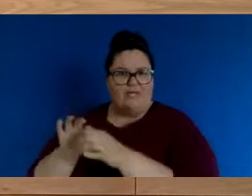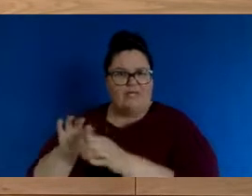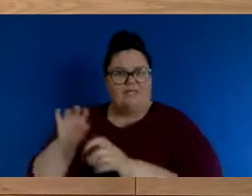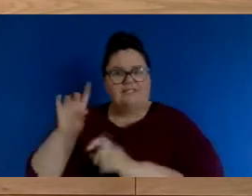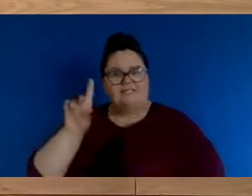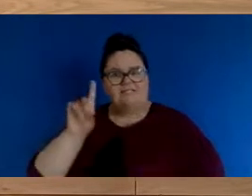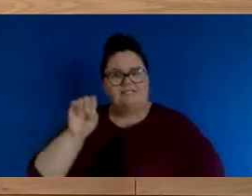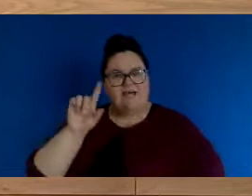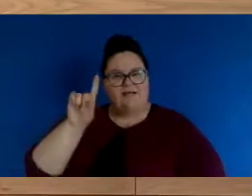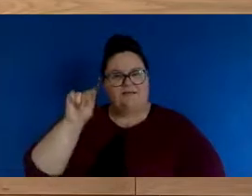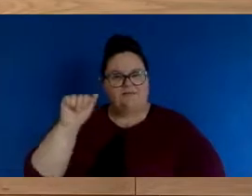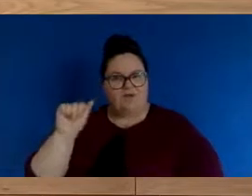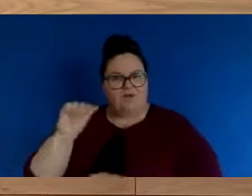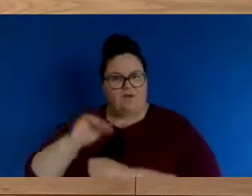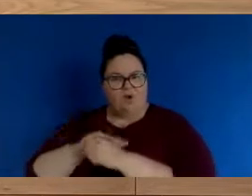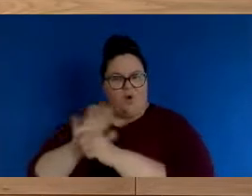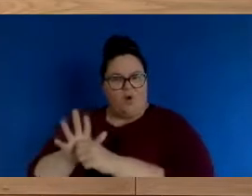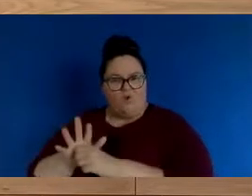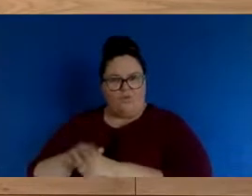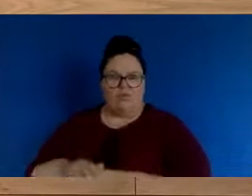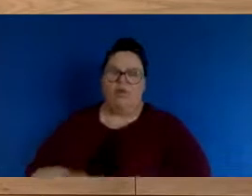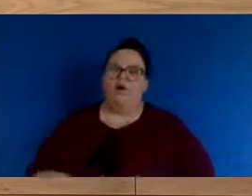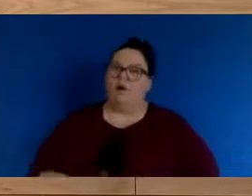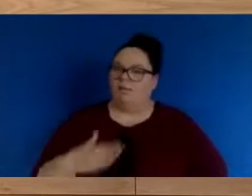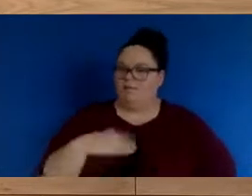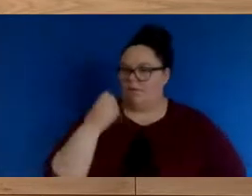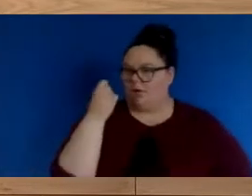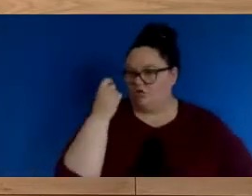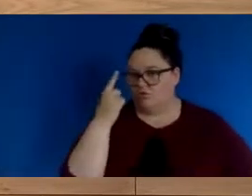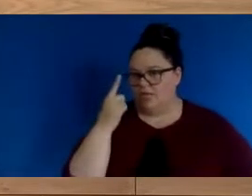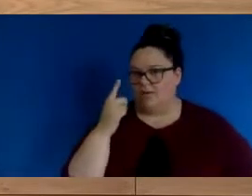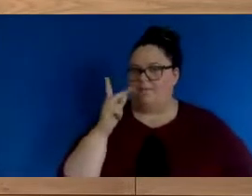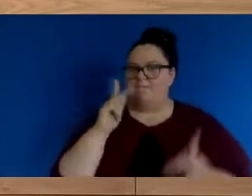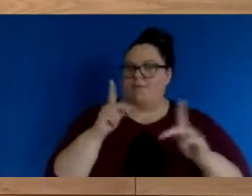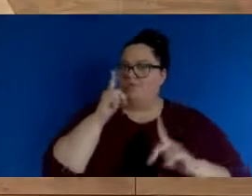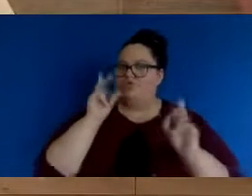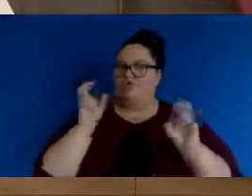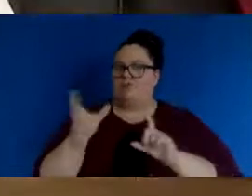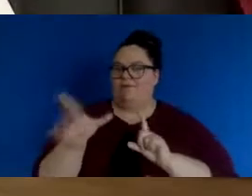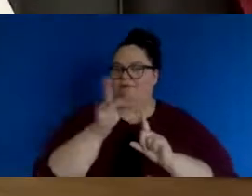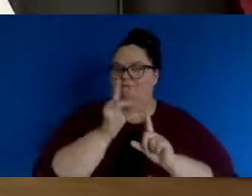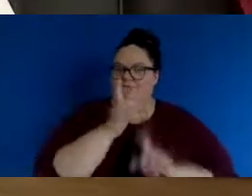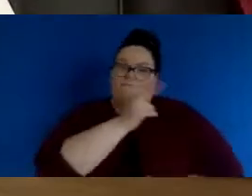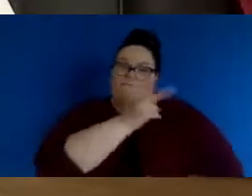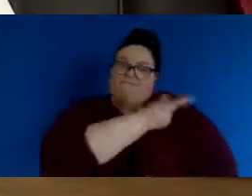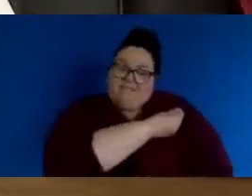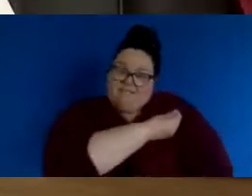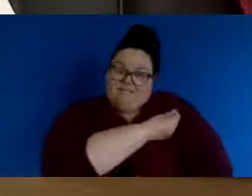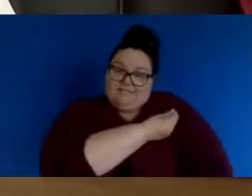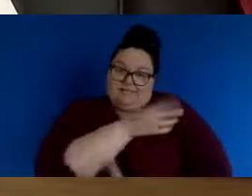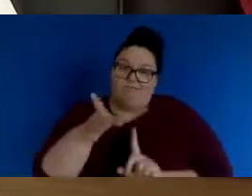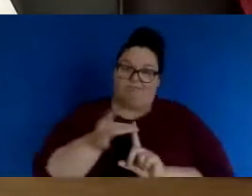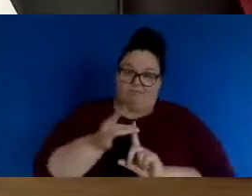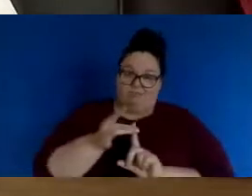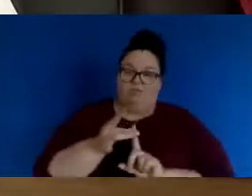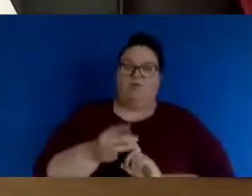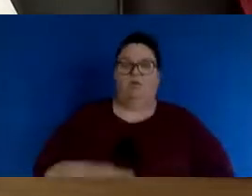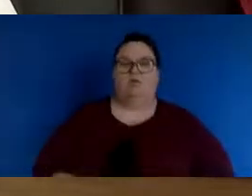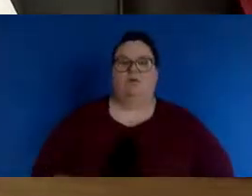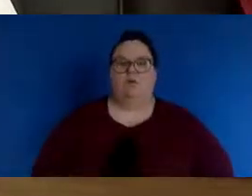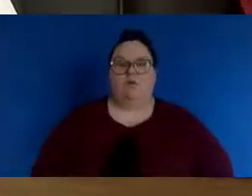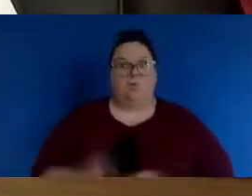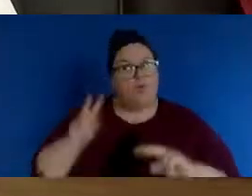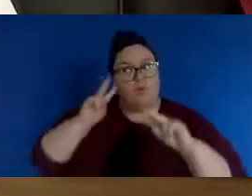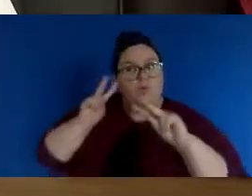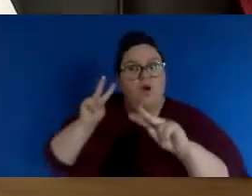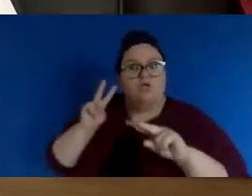Well, my understanding is that the majority of those cases are actually in unvaccinated people. We are continuing to look